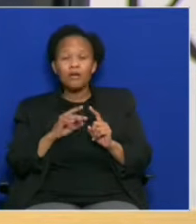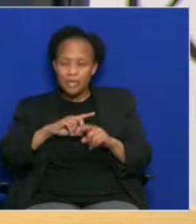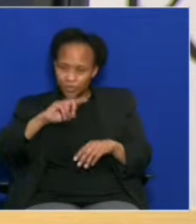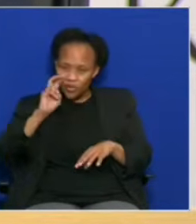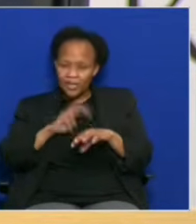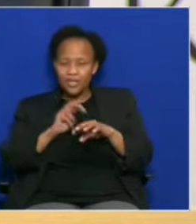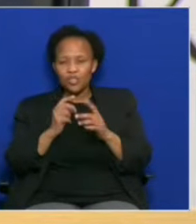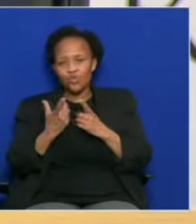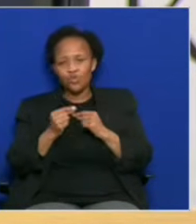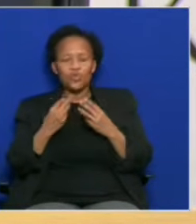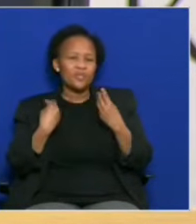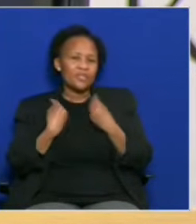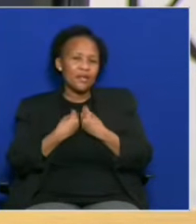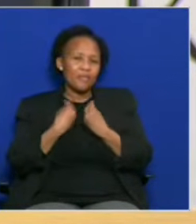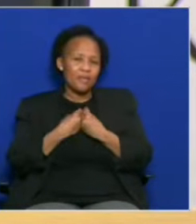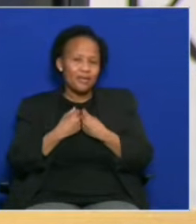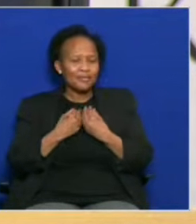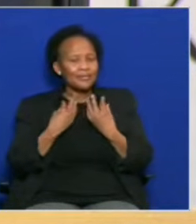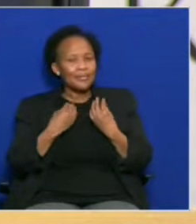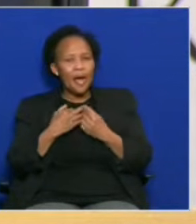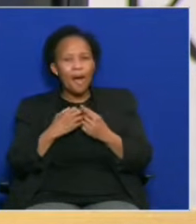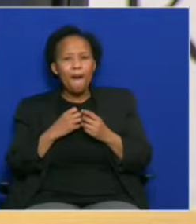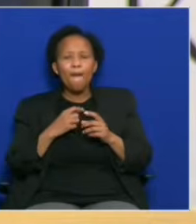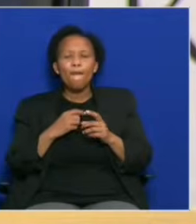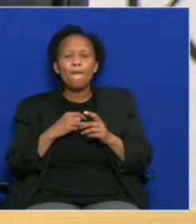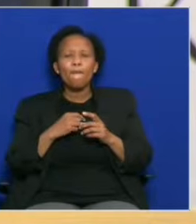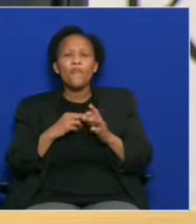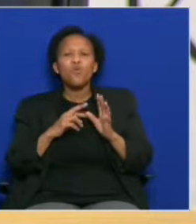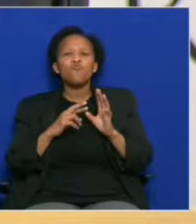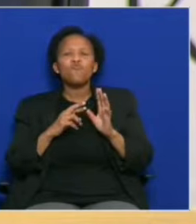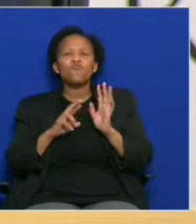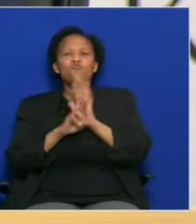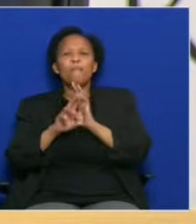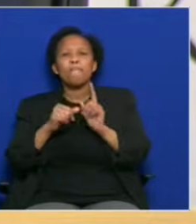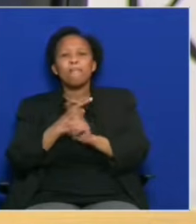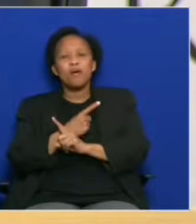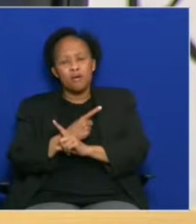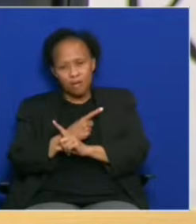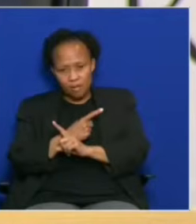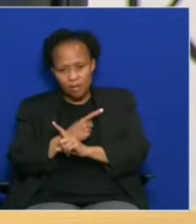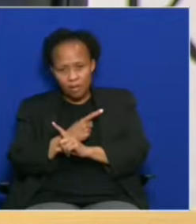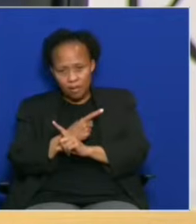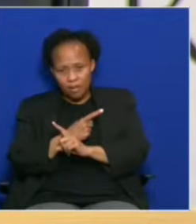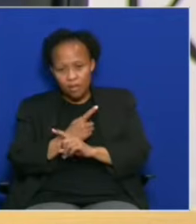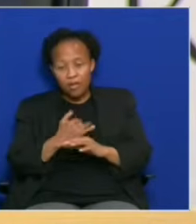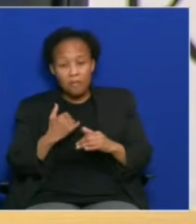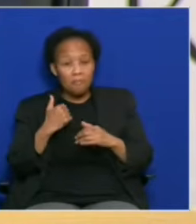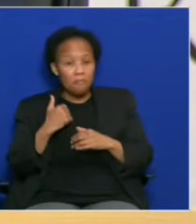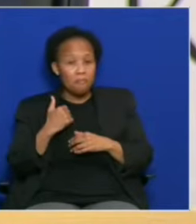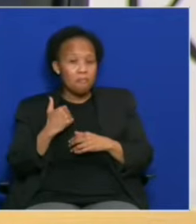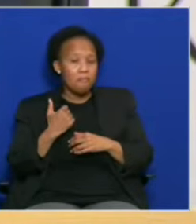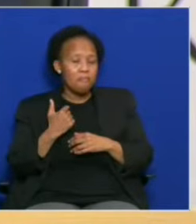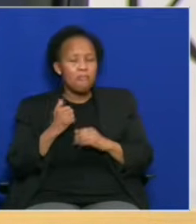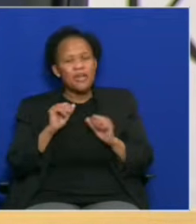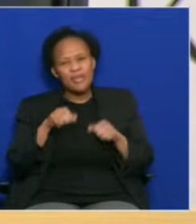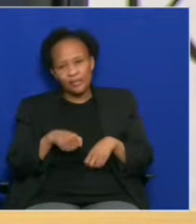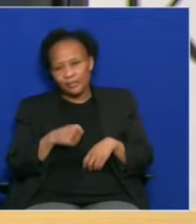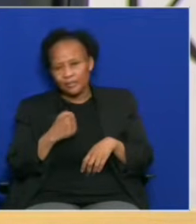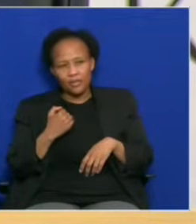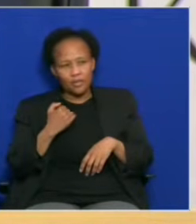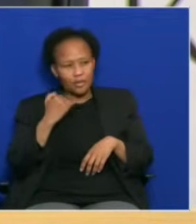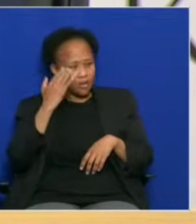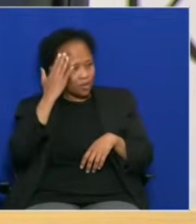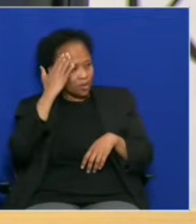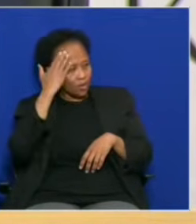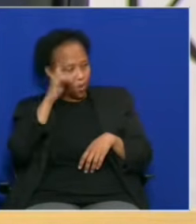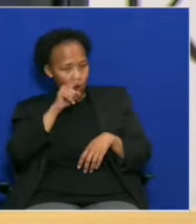misrepresented. You know, that's the way I would see it. I know where Commissioner is going with it,